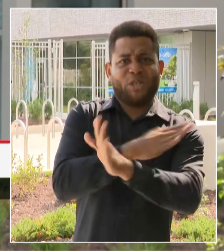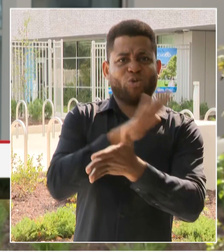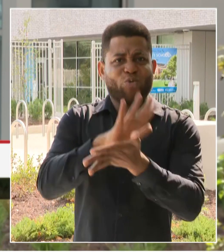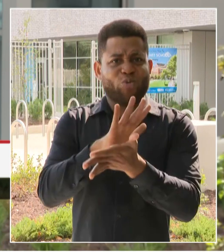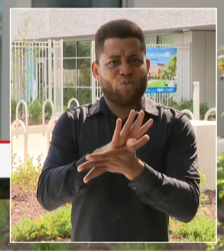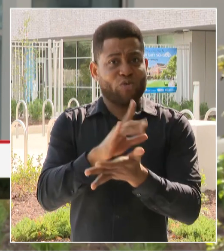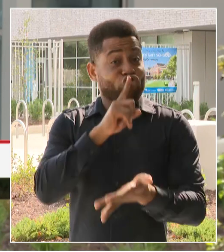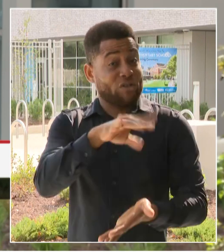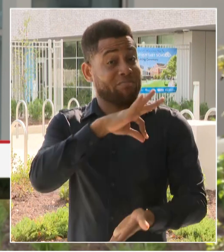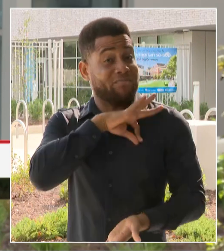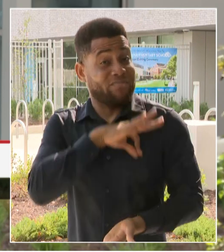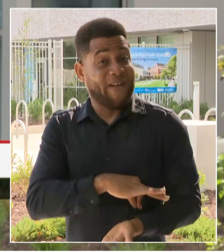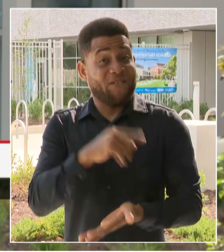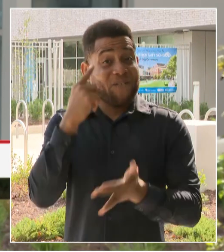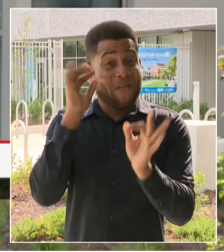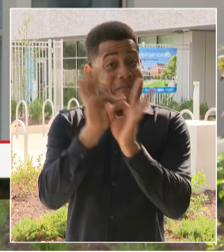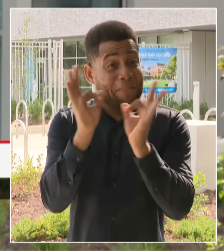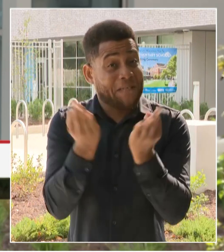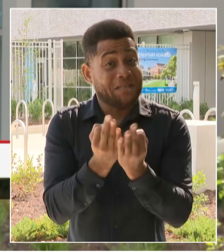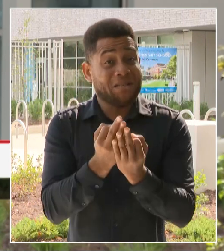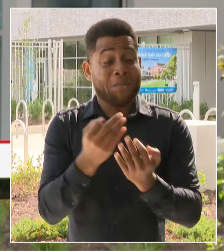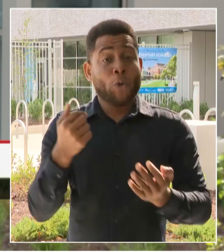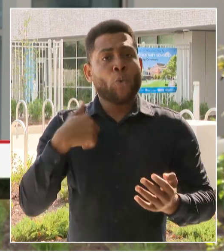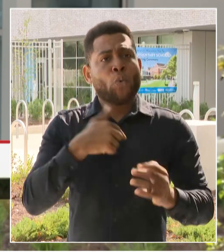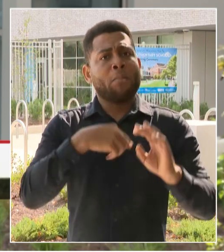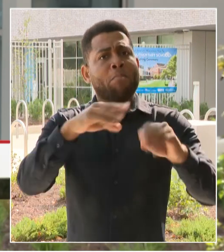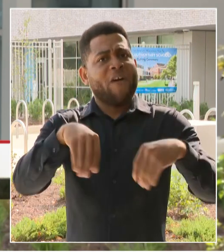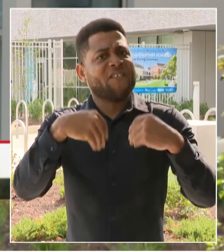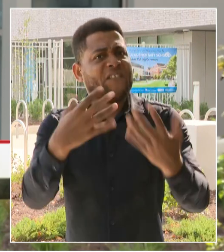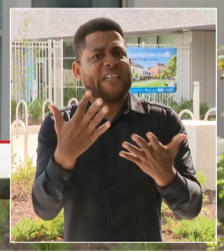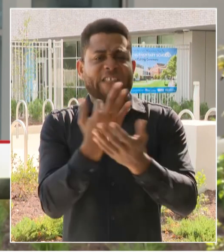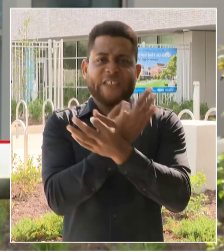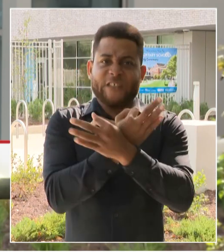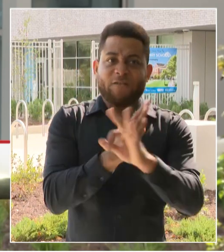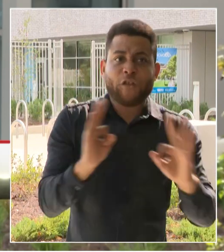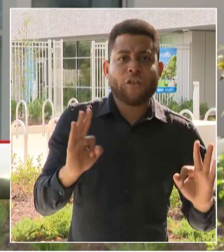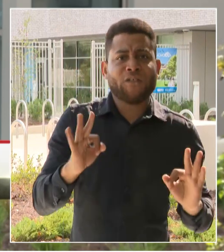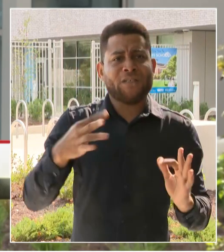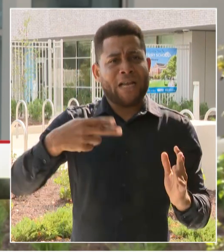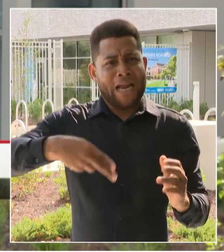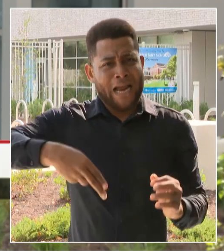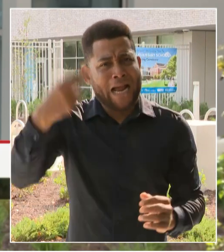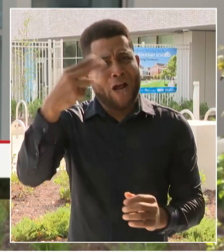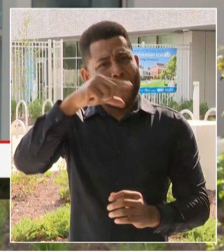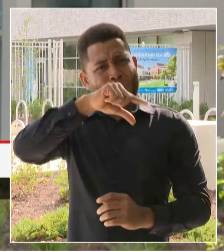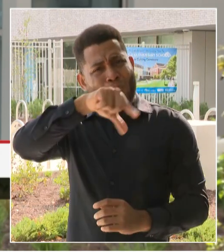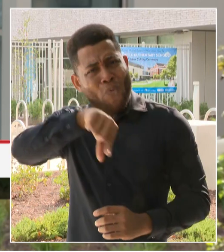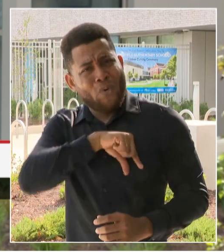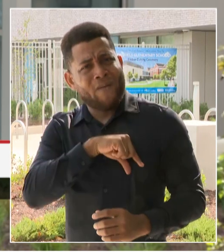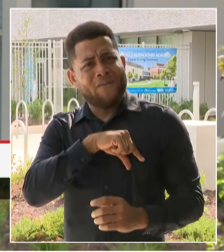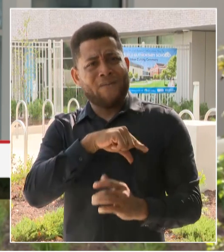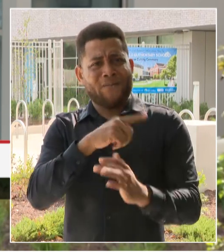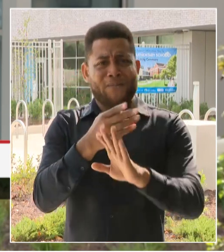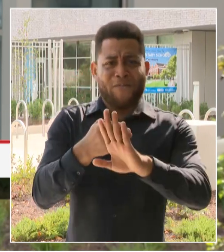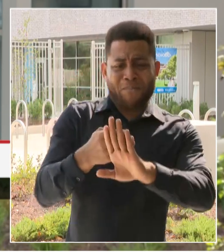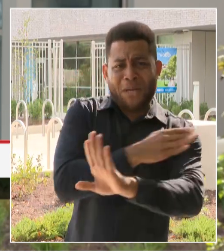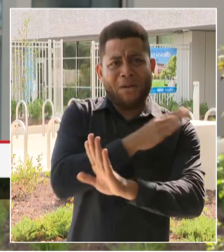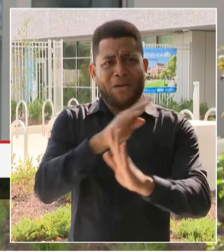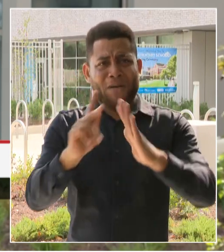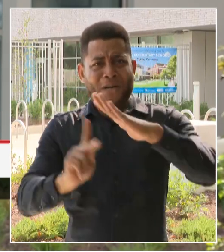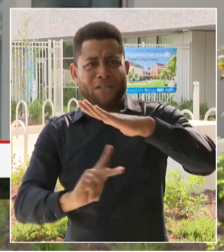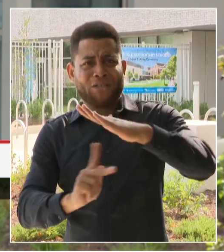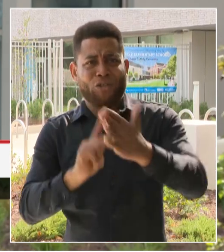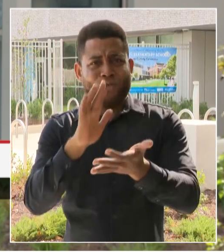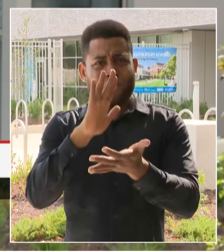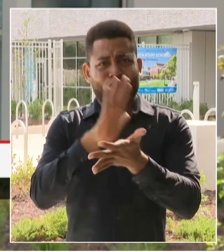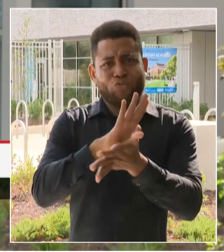don't just offer free pre-K, we offer free high-quality pre-kindergarten programming. Our pre-K teachers